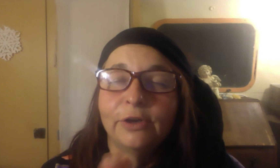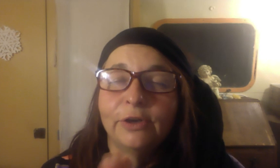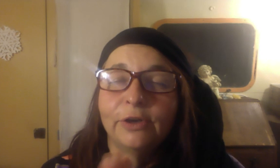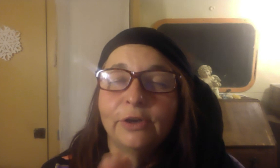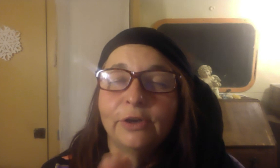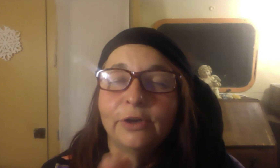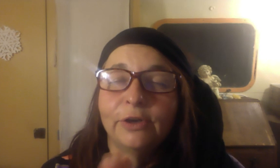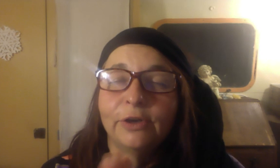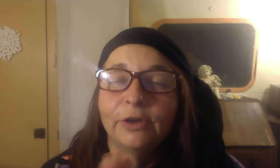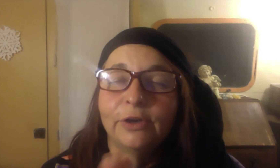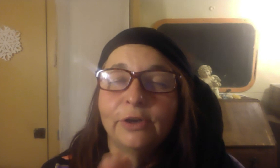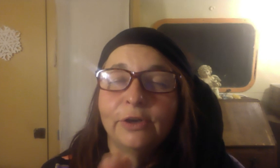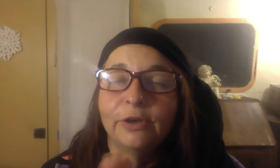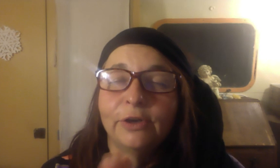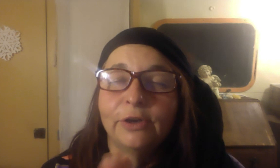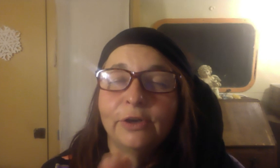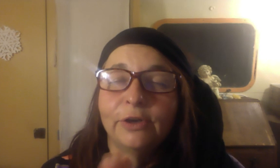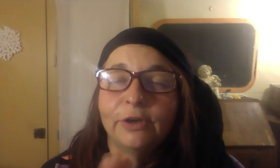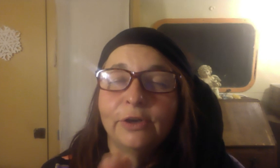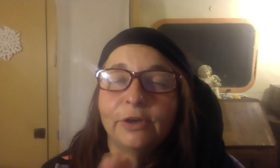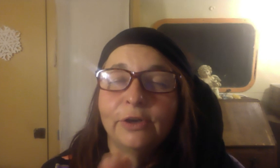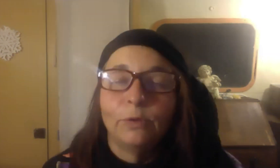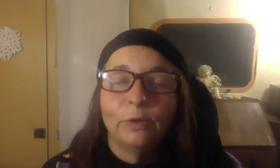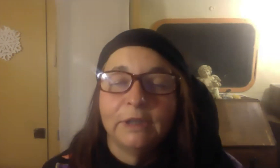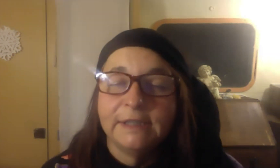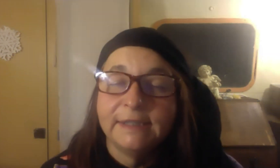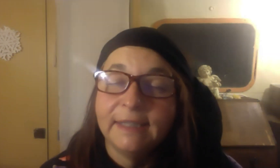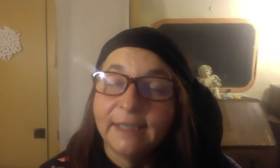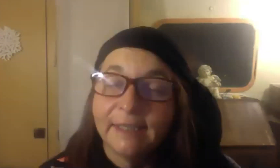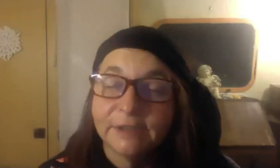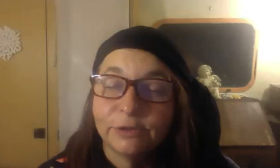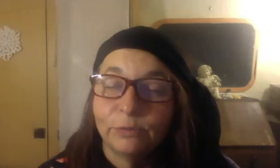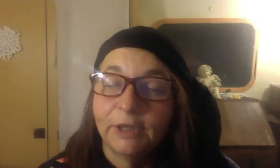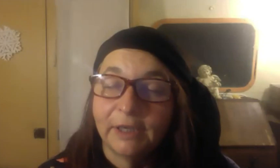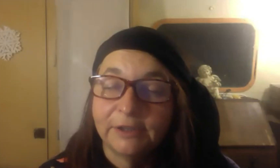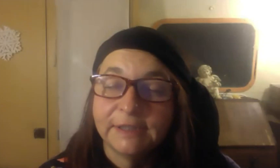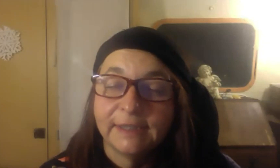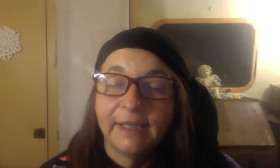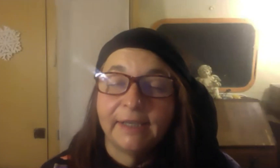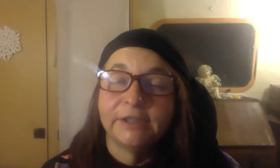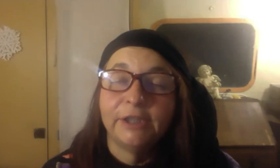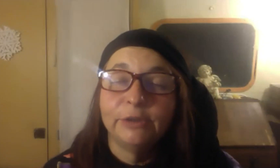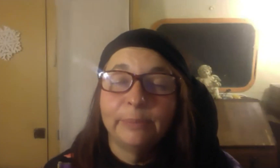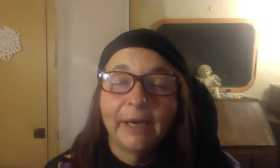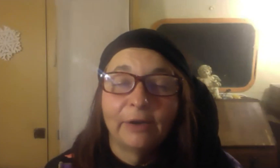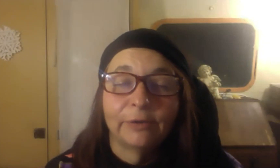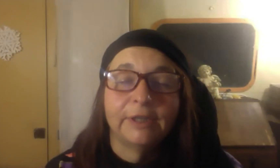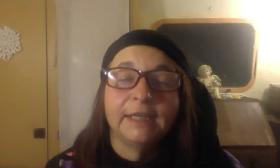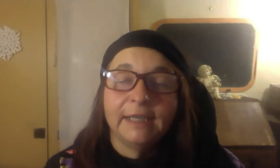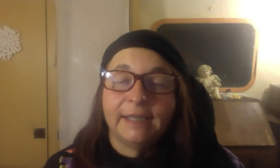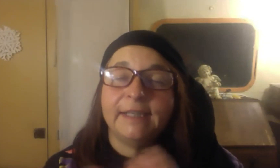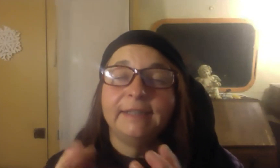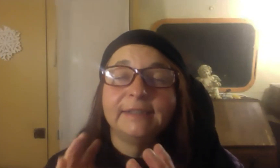a wonderful cat and so much more. So listen less to what others say and take your